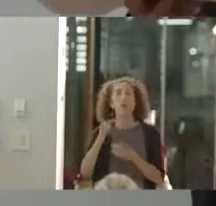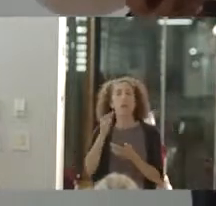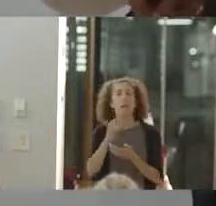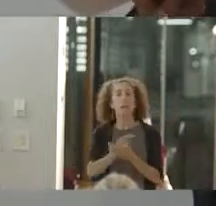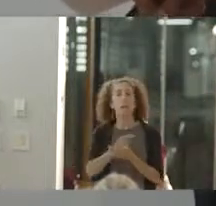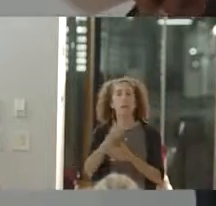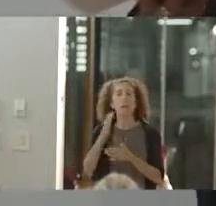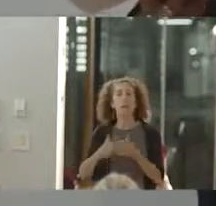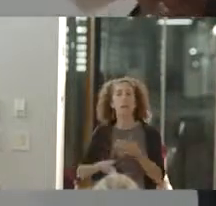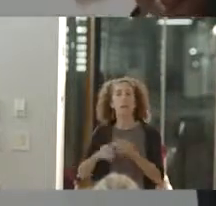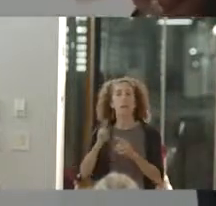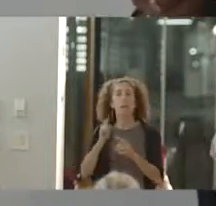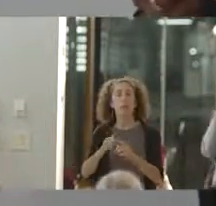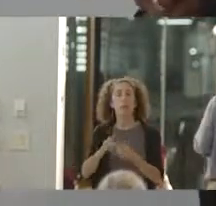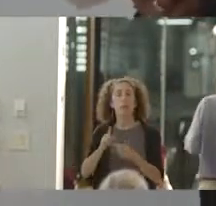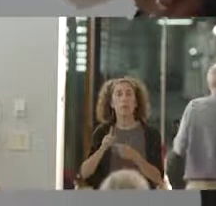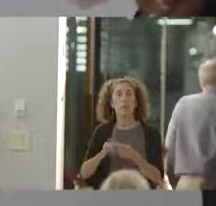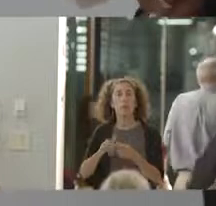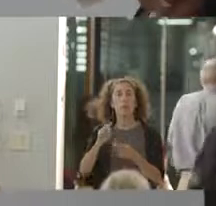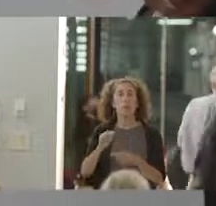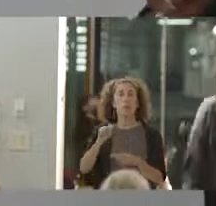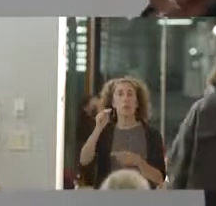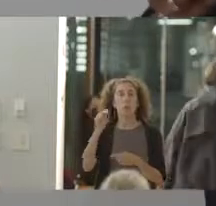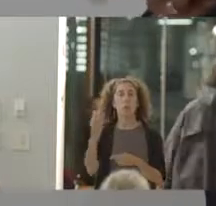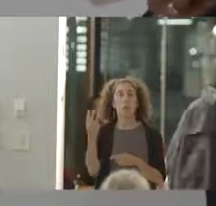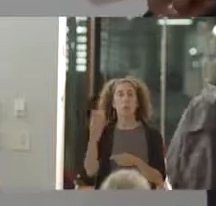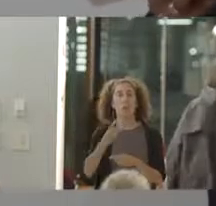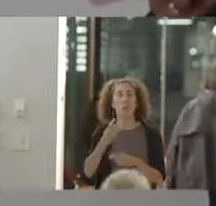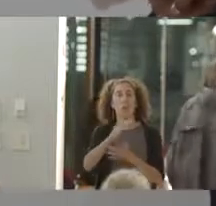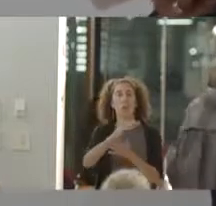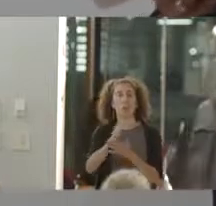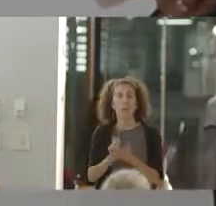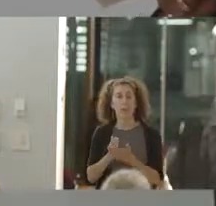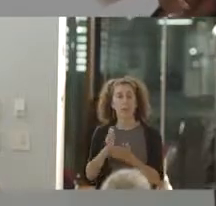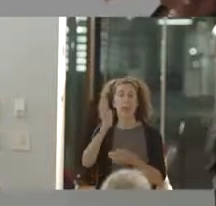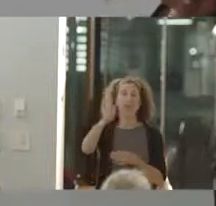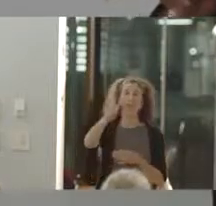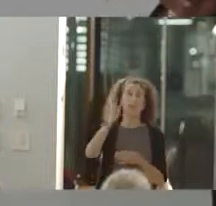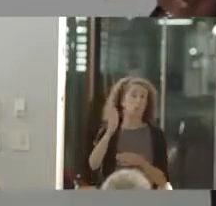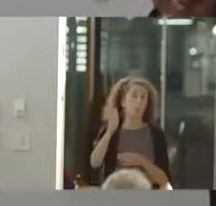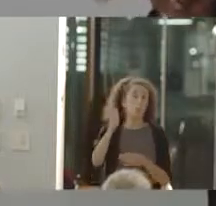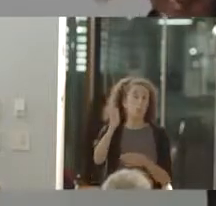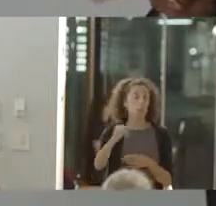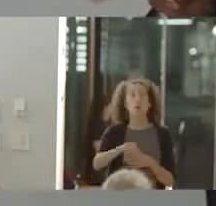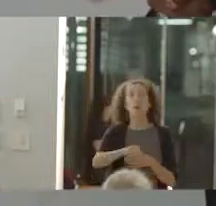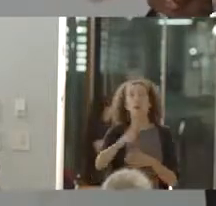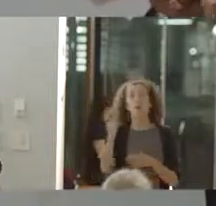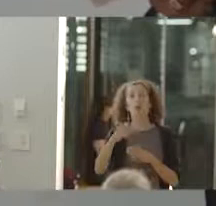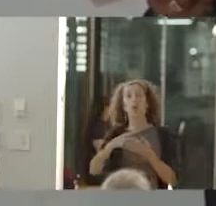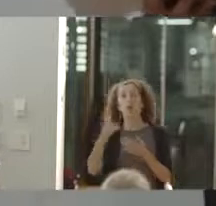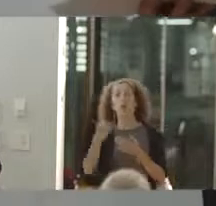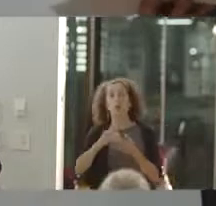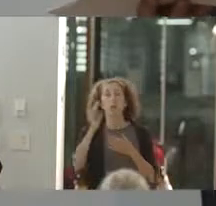Northwest project that then can be, that another project in the future can connect to go further north. Right now, there